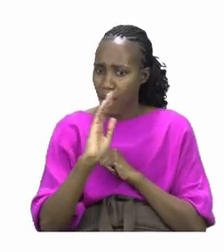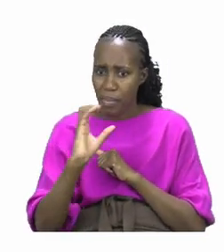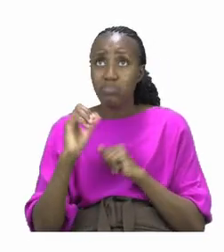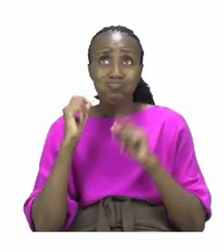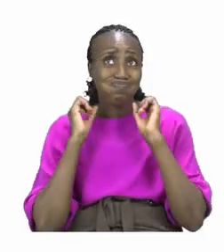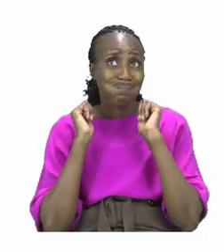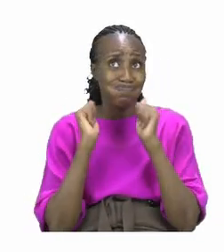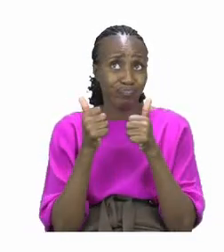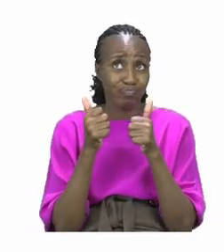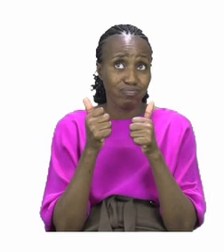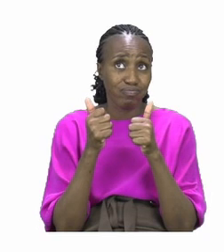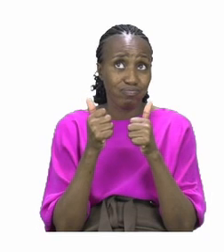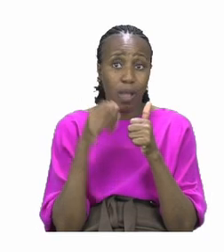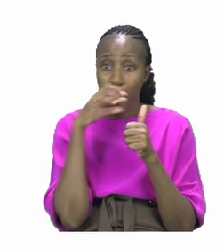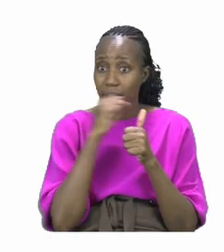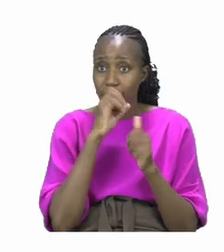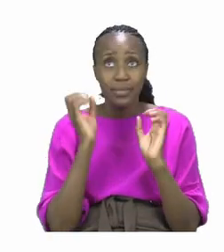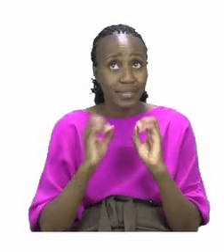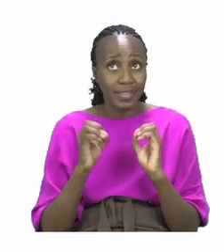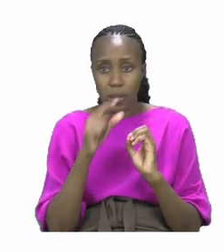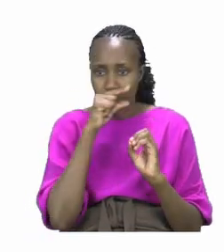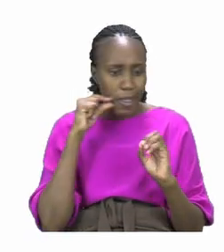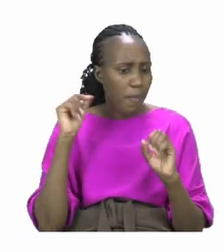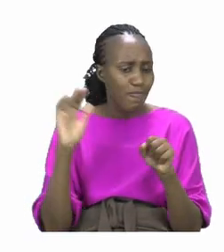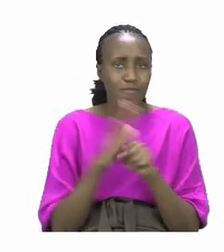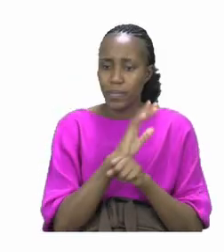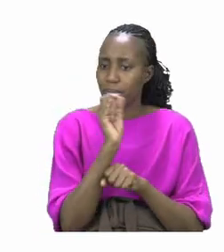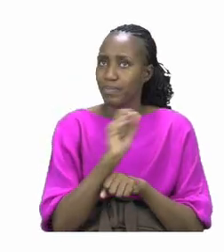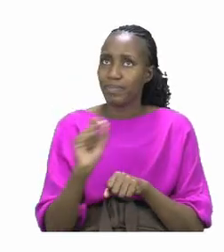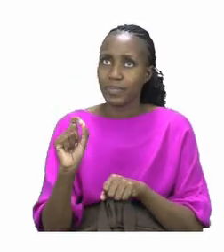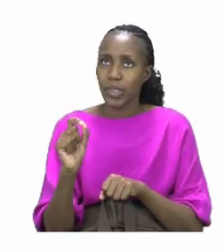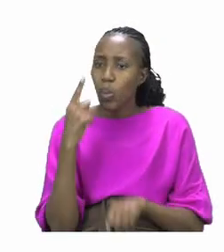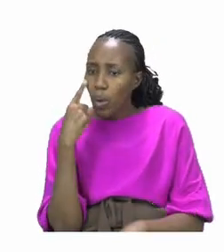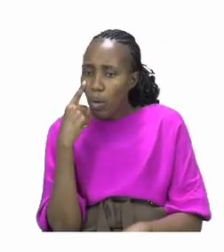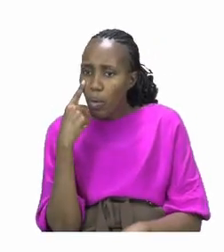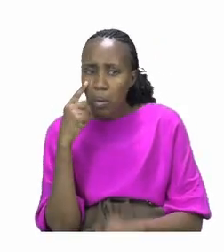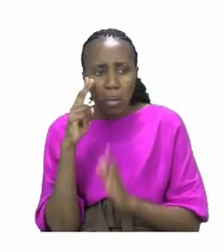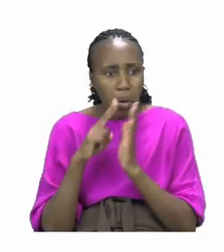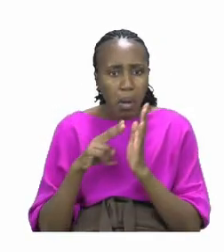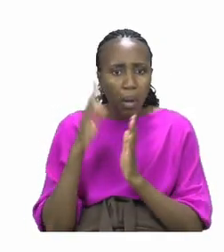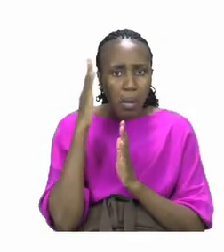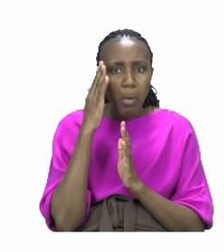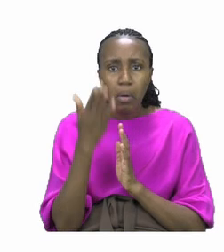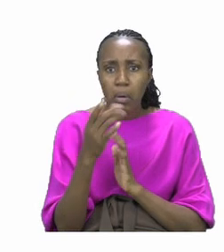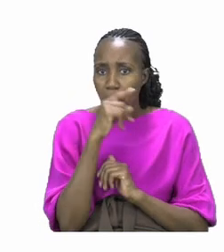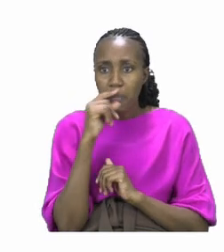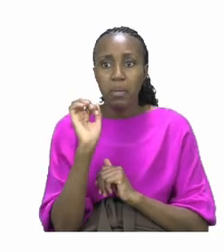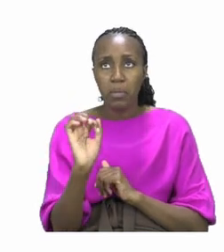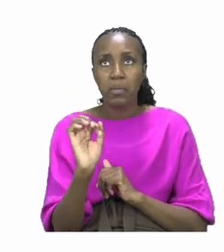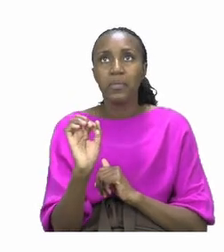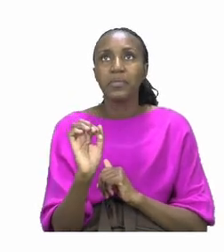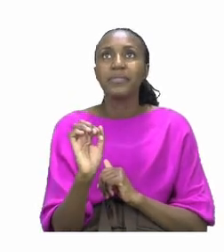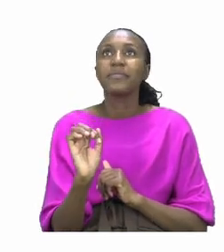sure that your name is clear and that we can all read it if we see it. Don't forget to